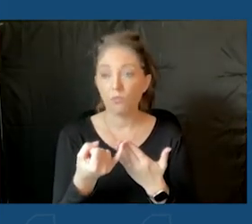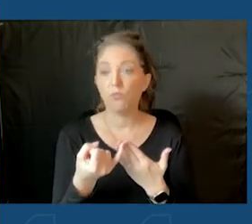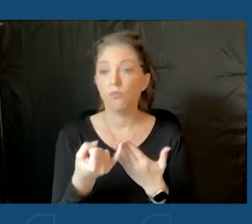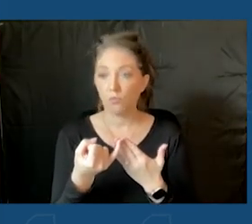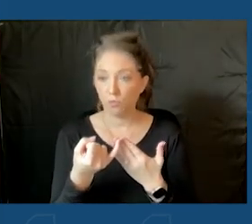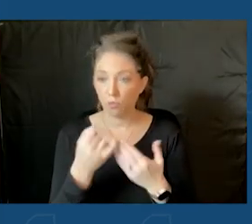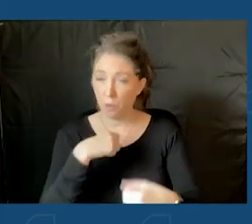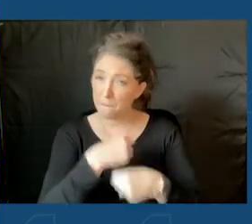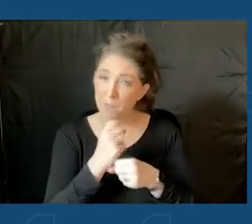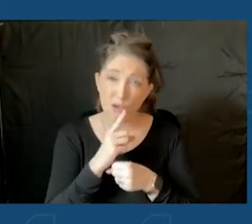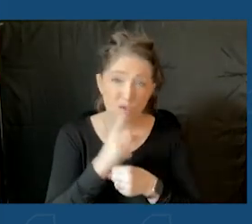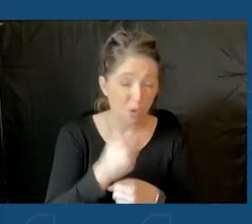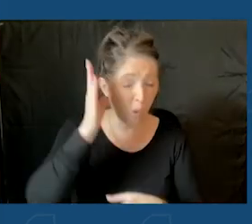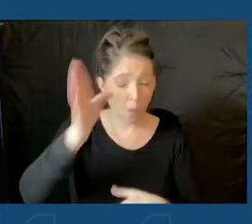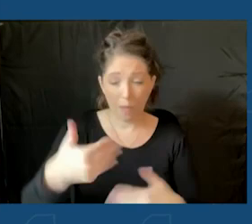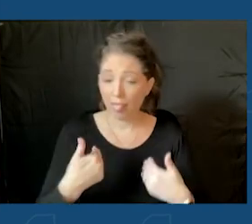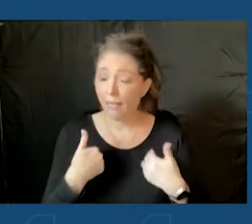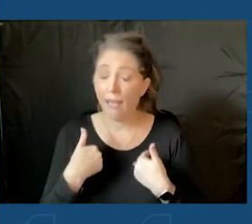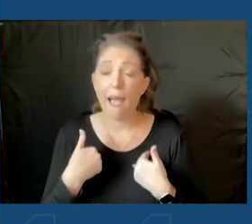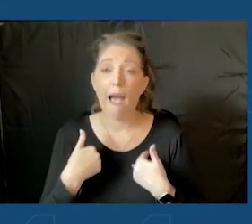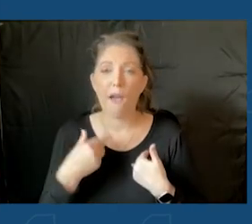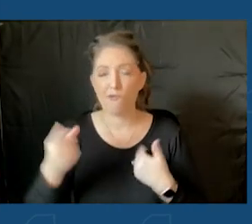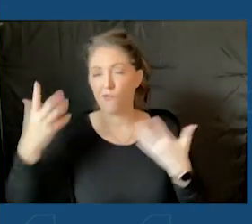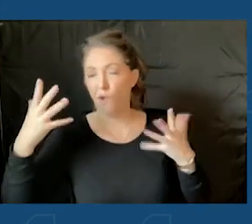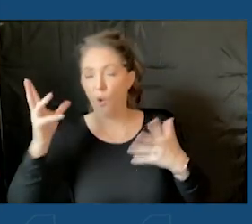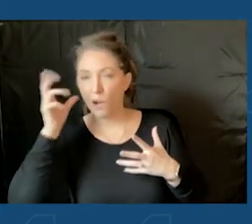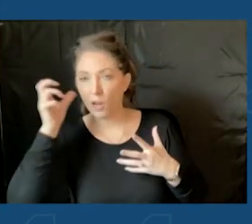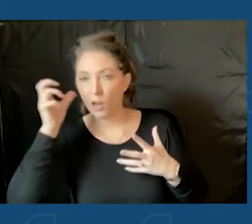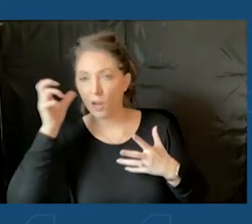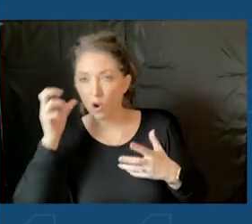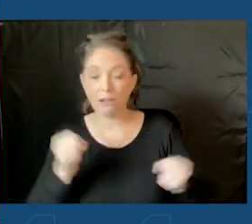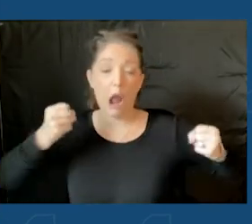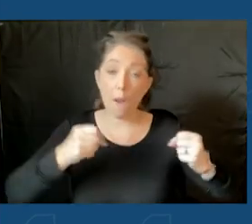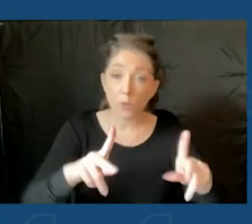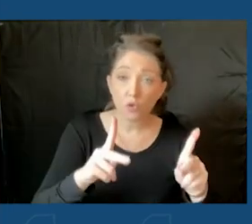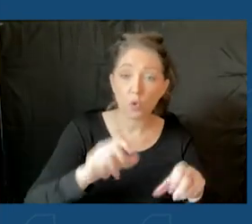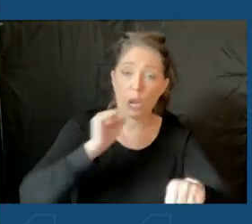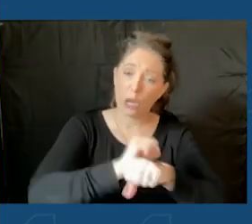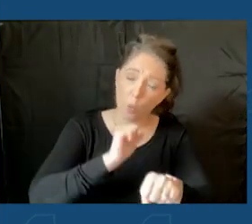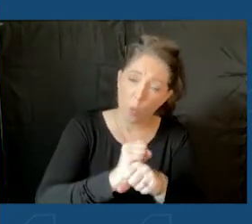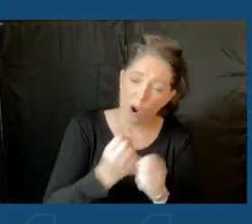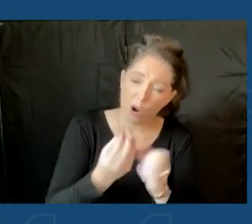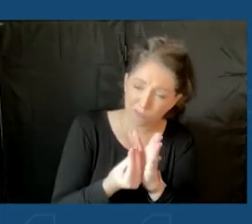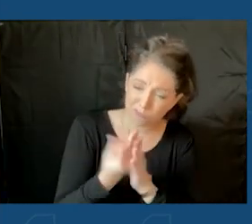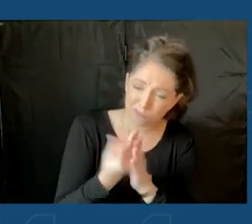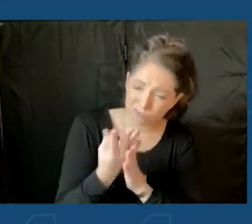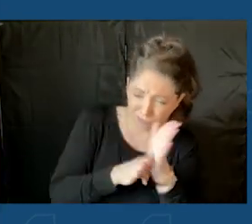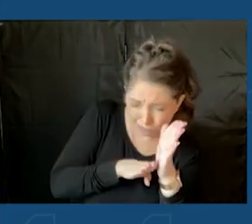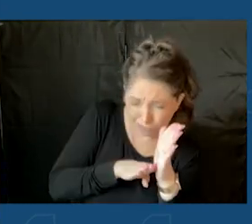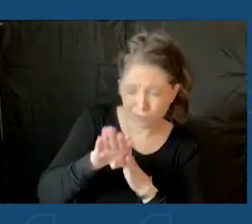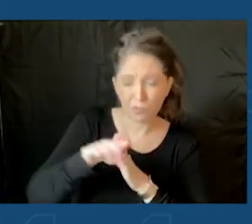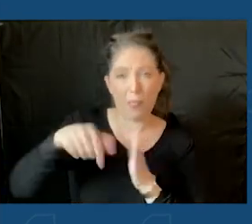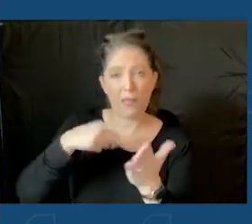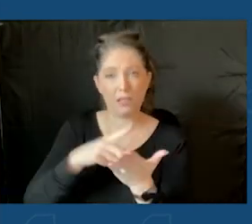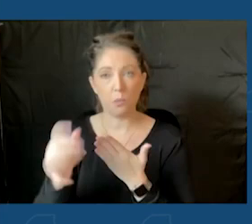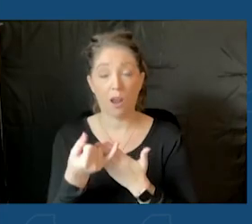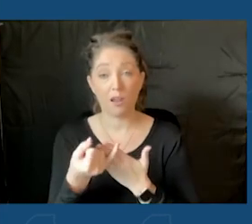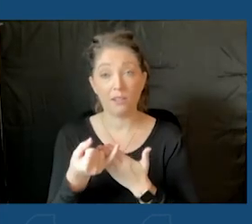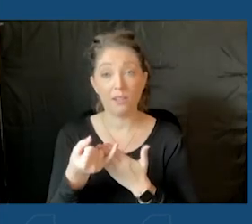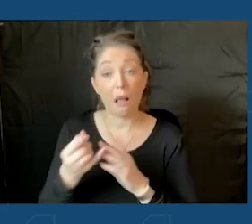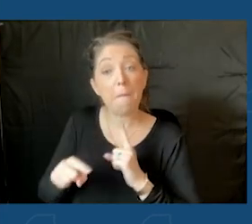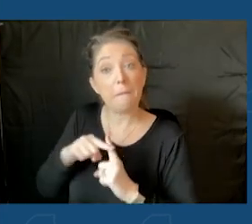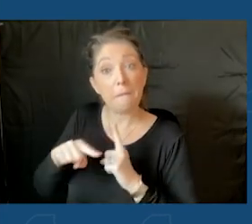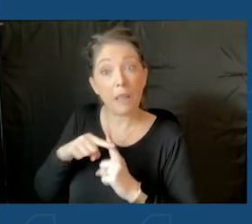have, as you've heard, an opportunity to work and grow on this project. Along with that